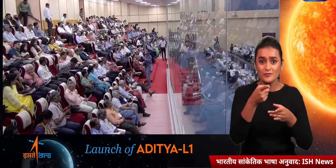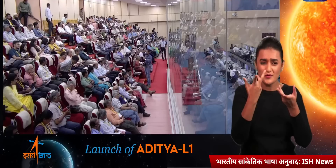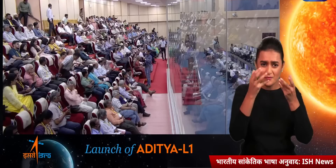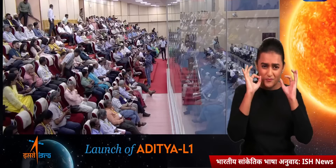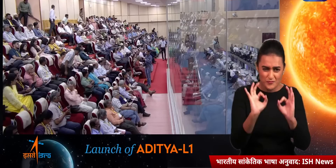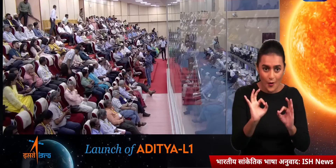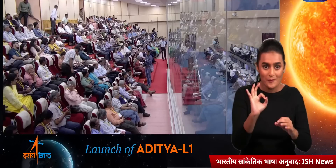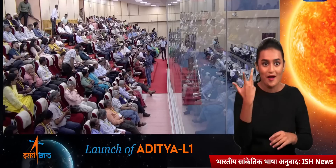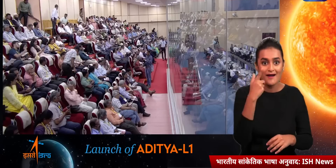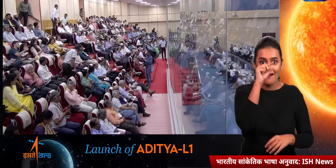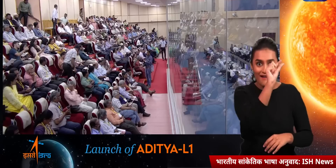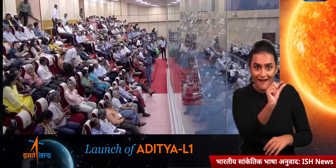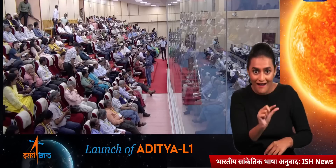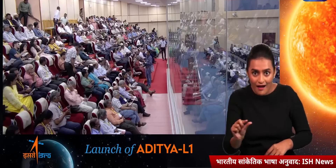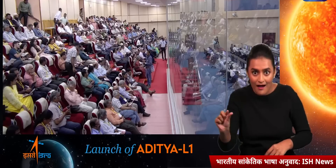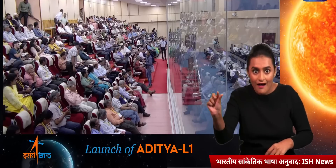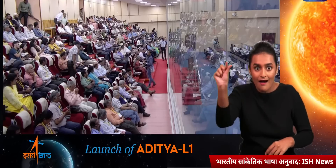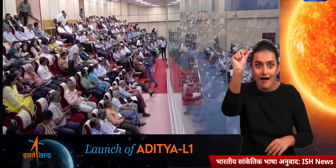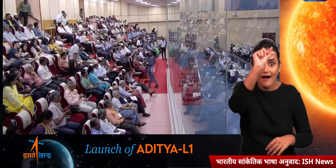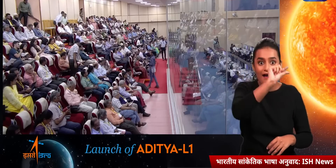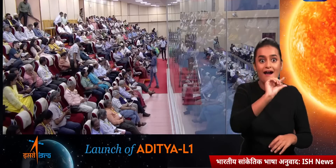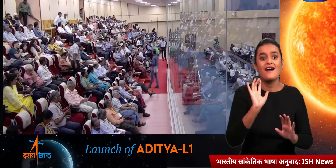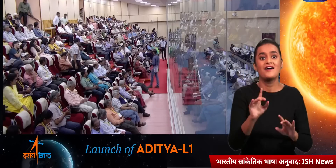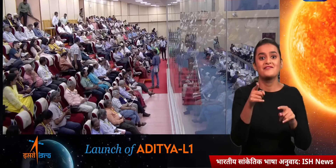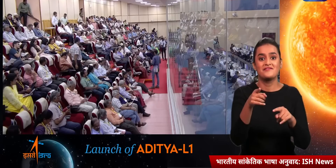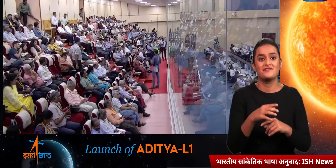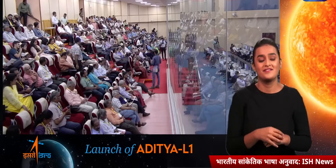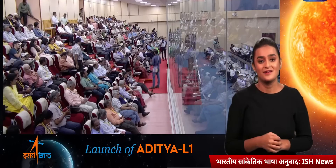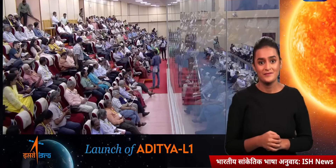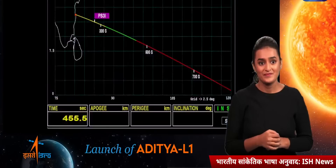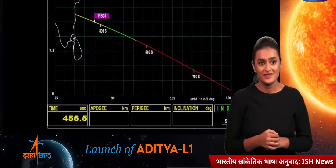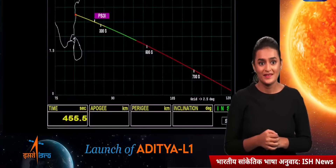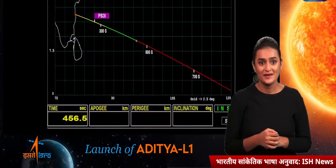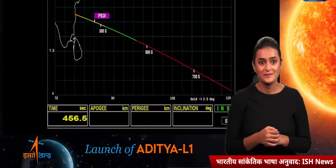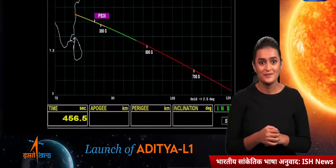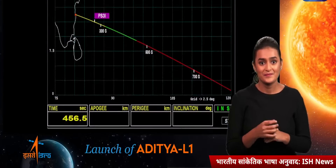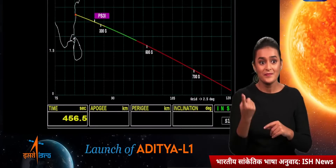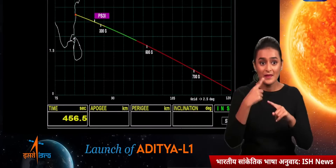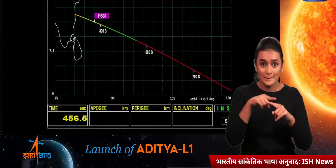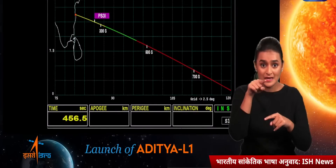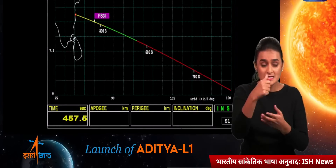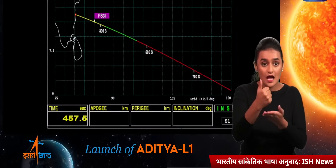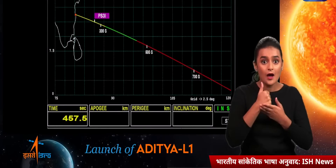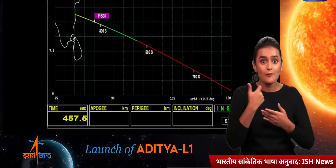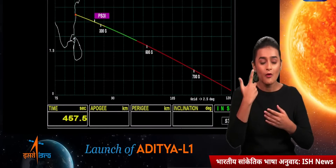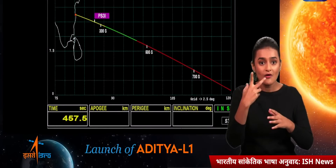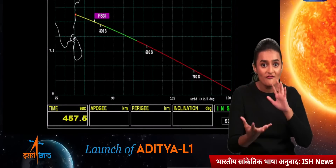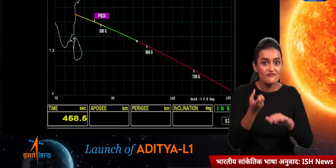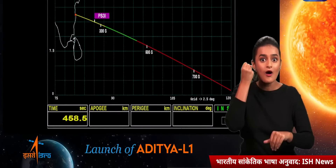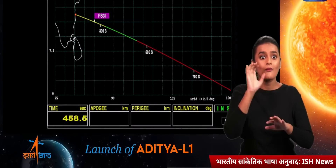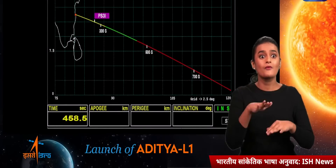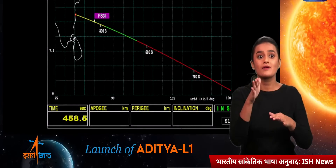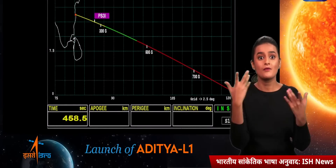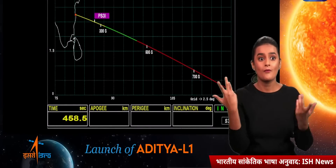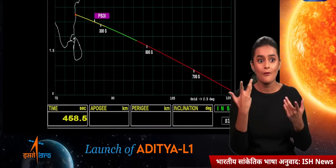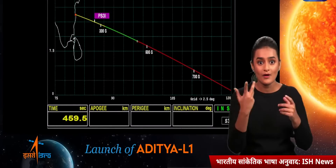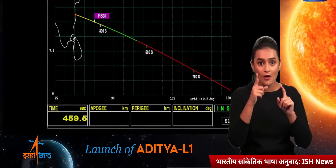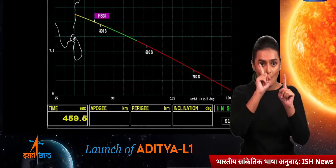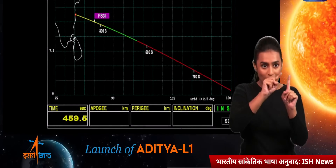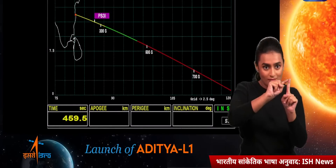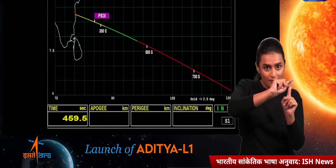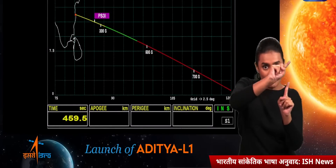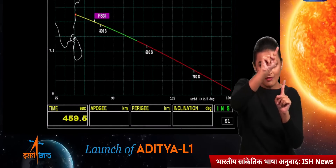AOP exceeding 300 degrees is helpful in mission planning to achieve halo orbit around L1 with minimal propellant